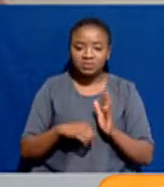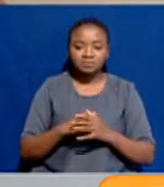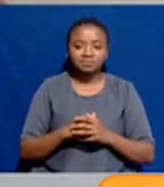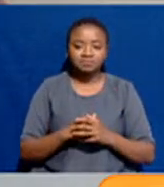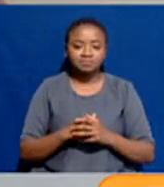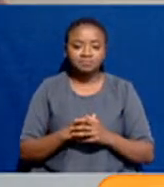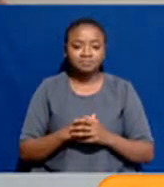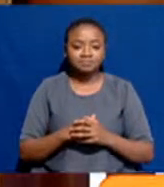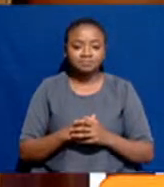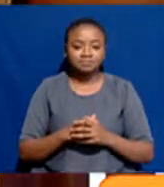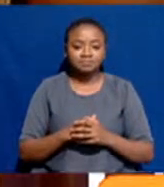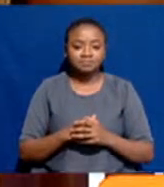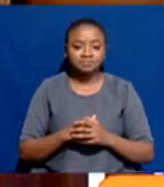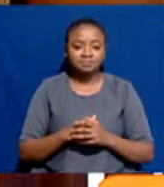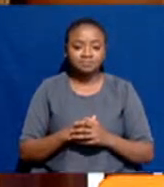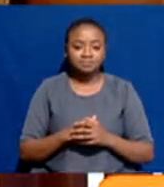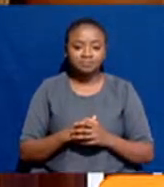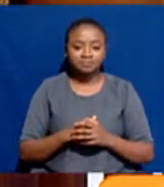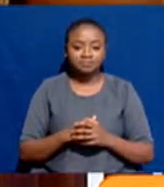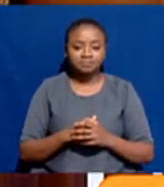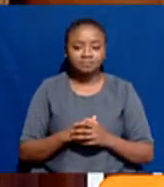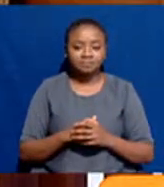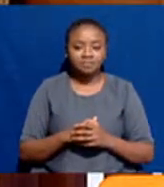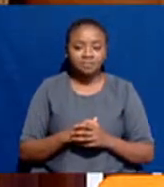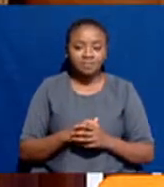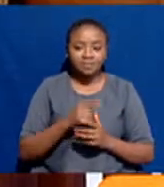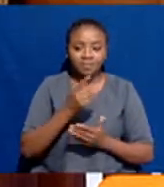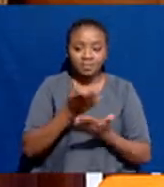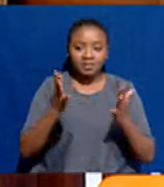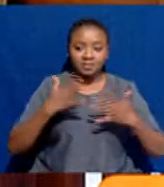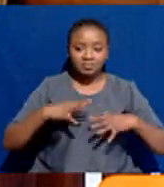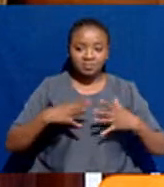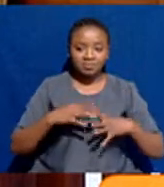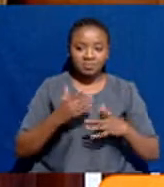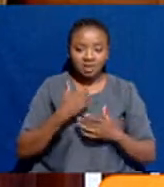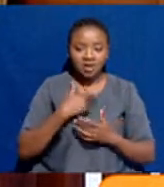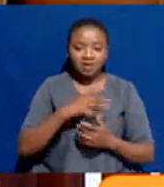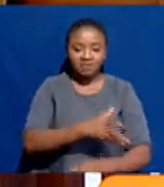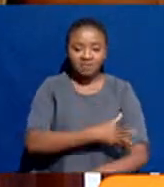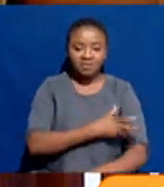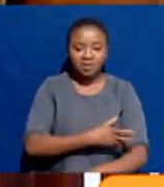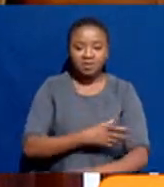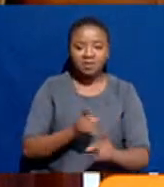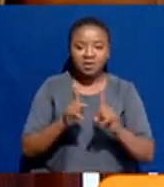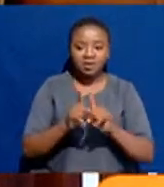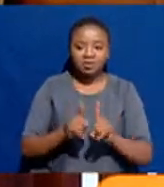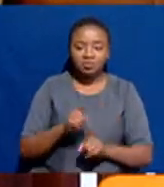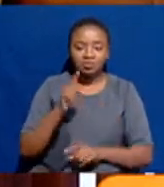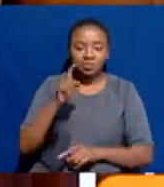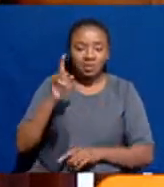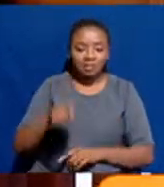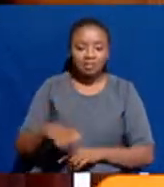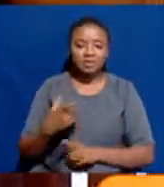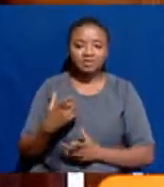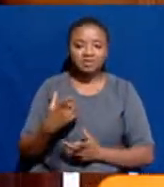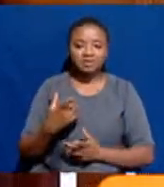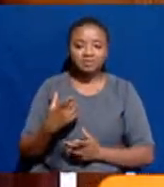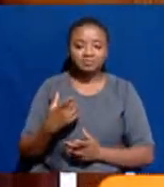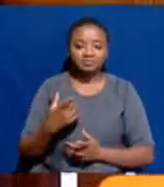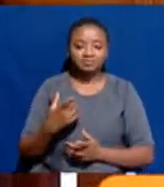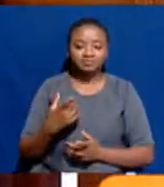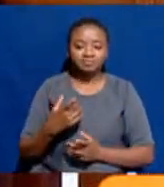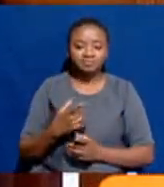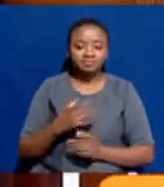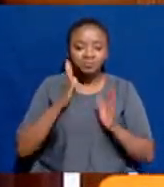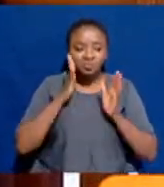it's the citizens who are the sovereign power. Absolutely. And they ought to get out of this